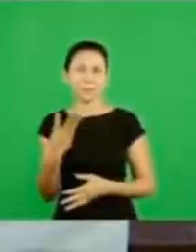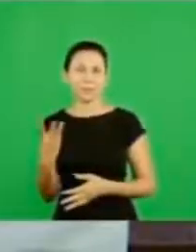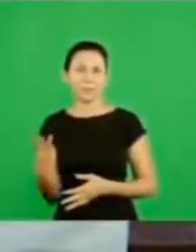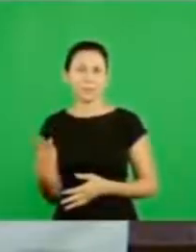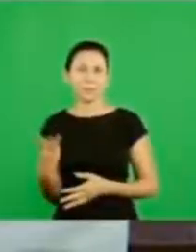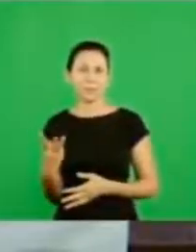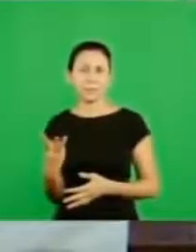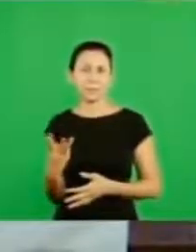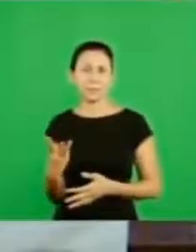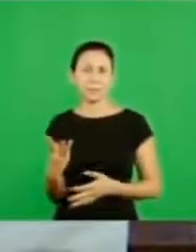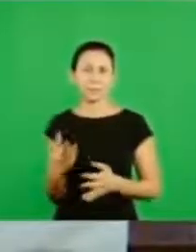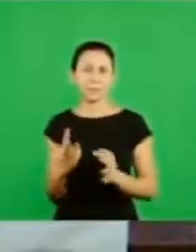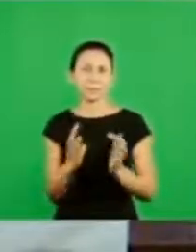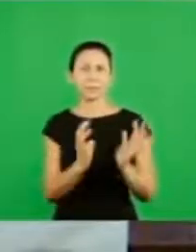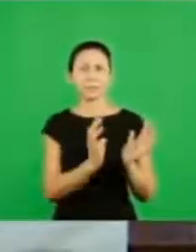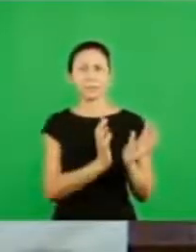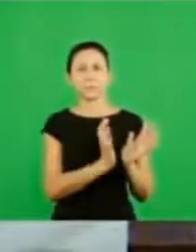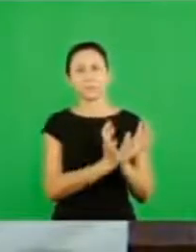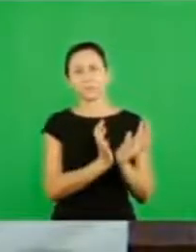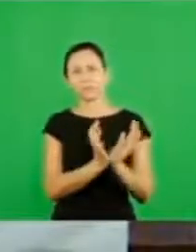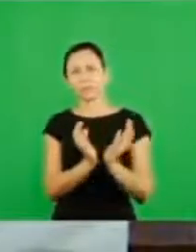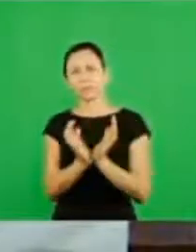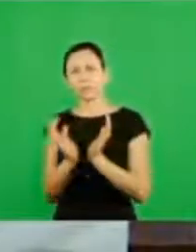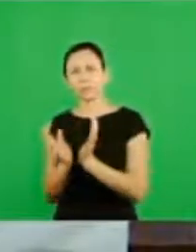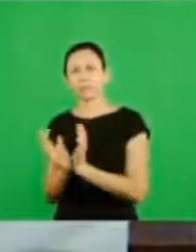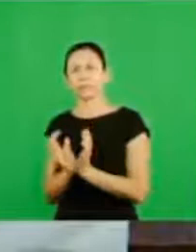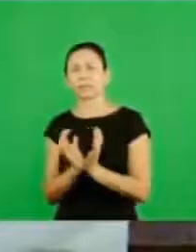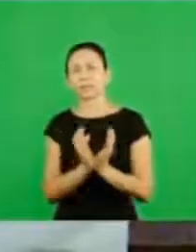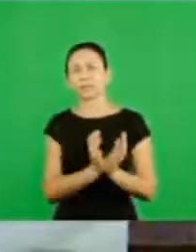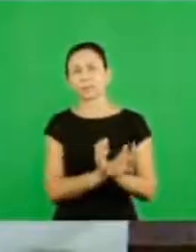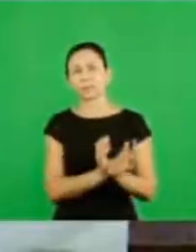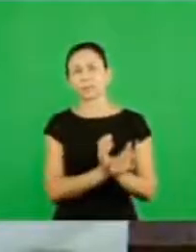to try to find a position to take